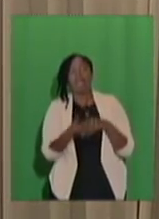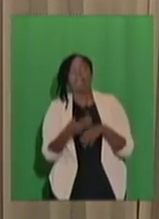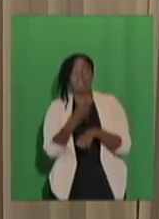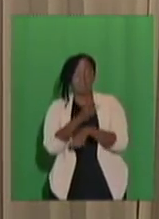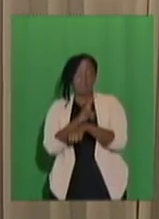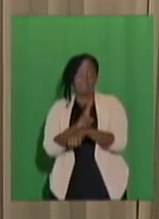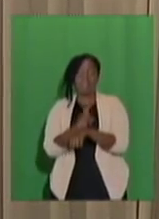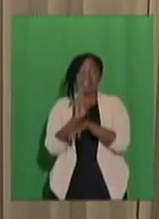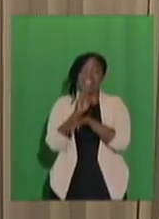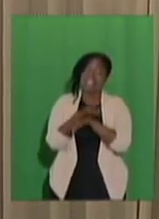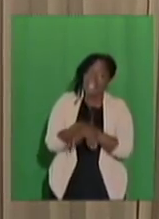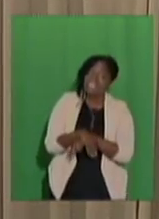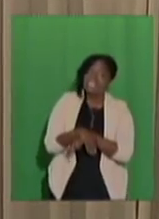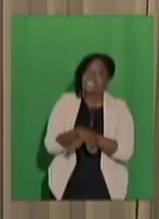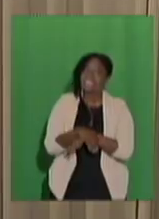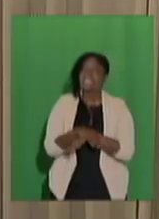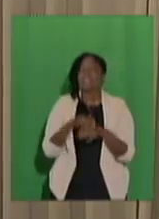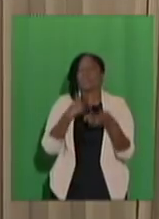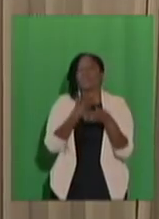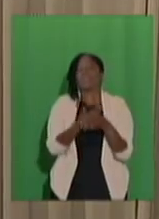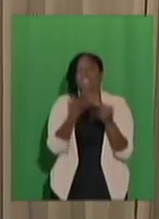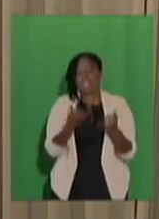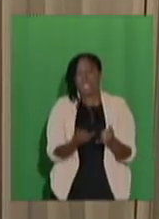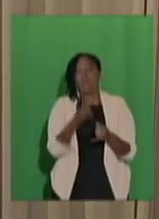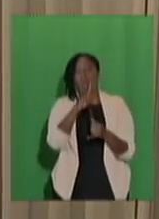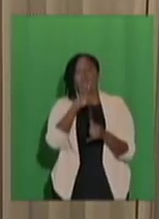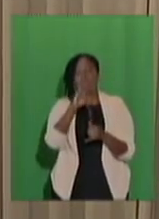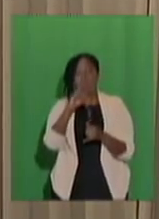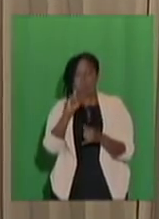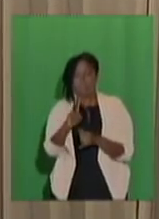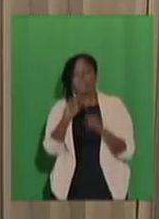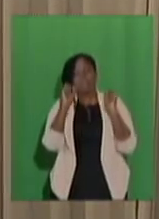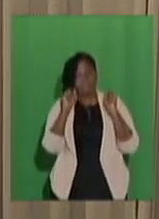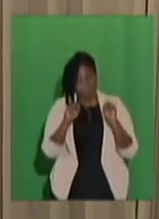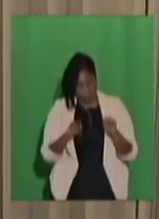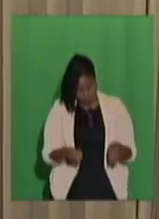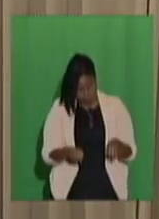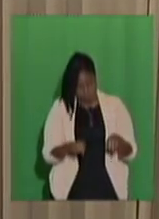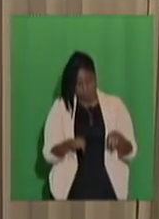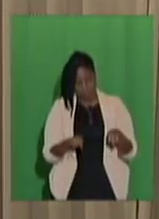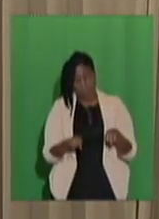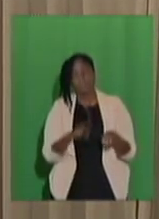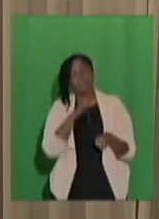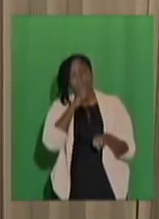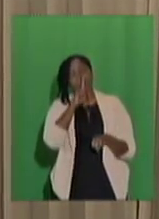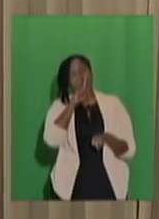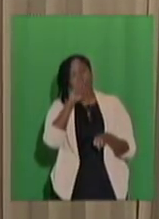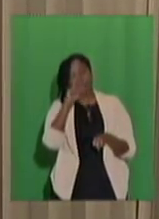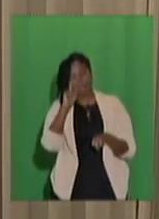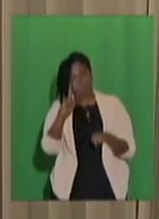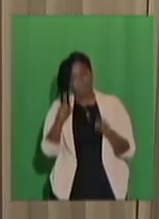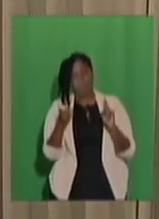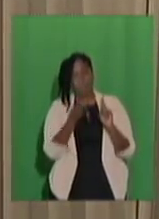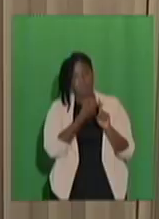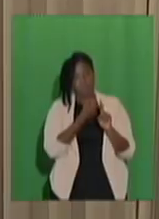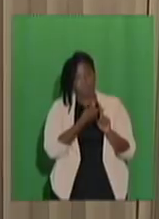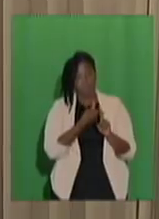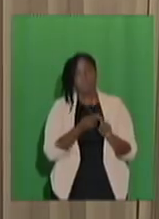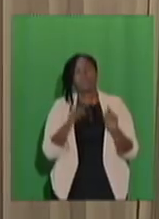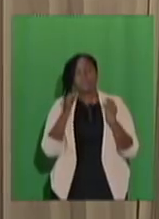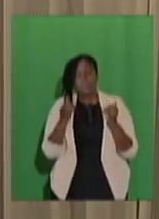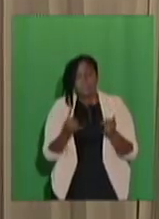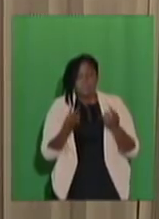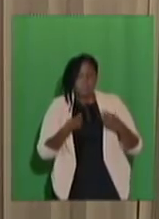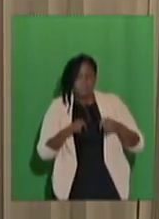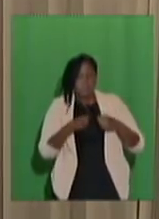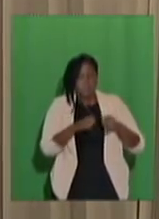12 midnight, in terms of a positive, that brought us to 101. That person will be arrangements are being put in place to bring that person to the hospital. So